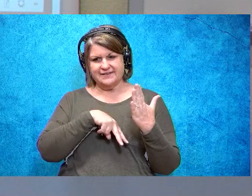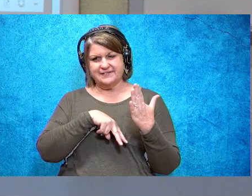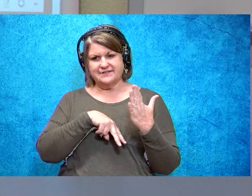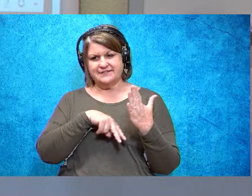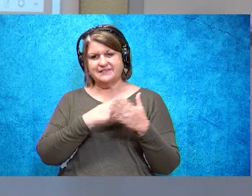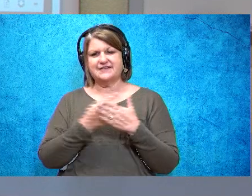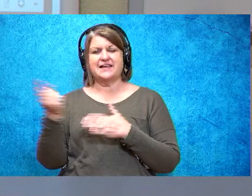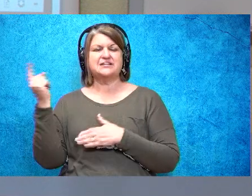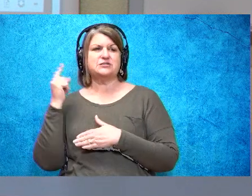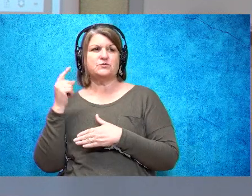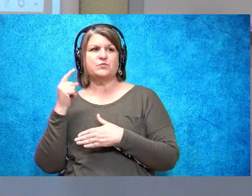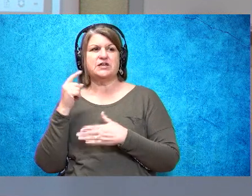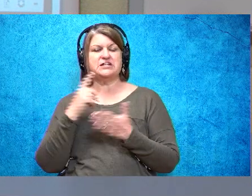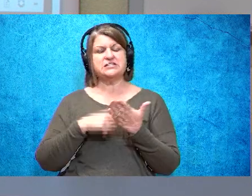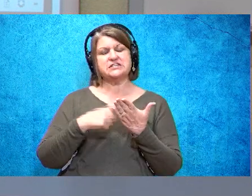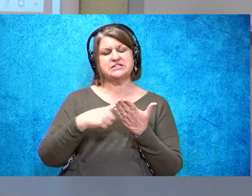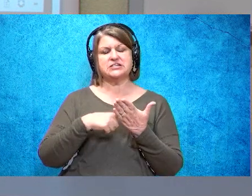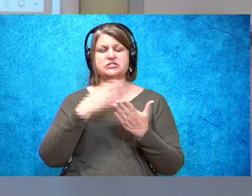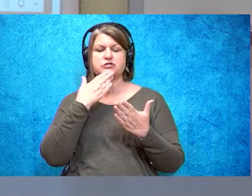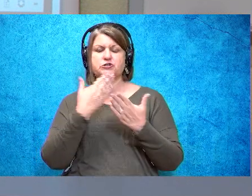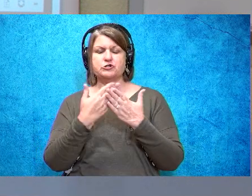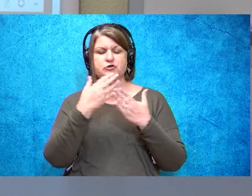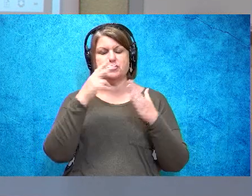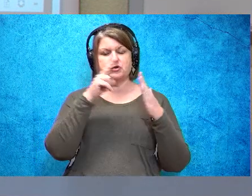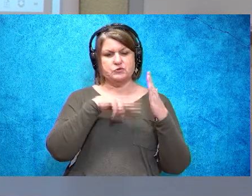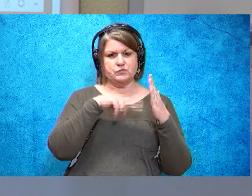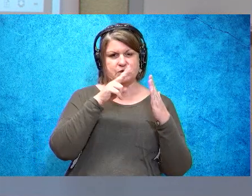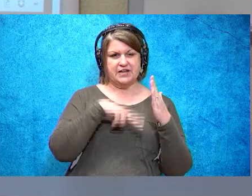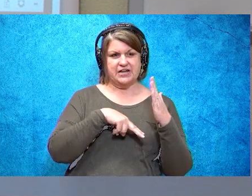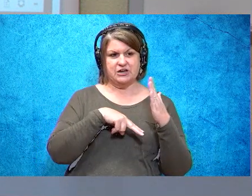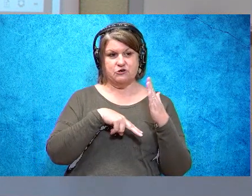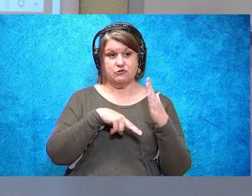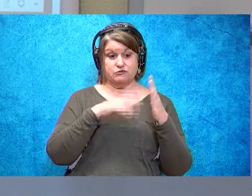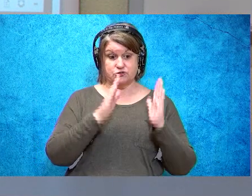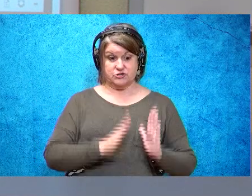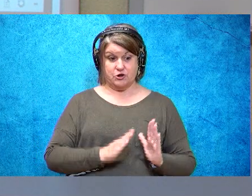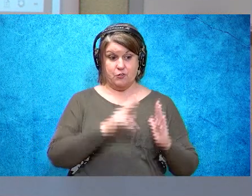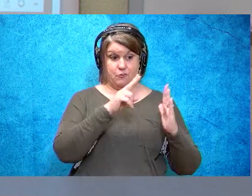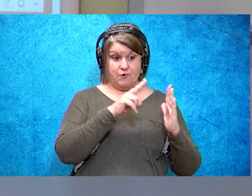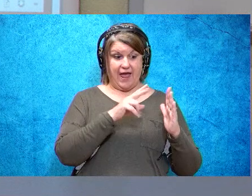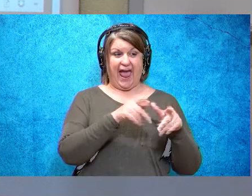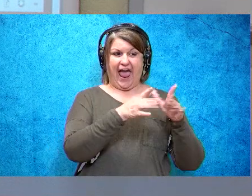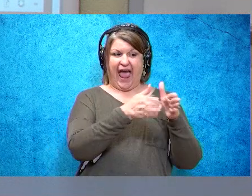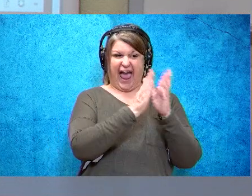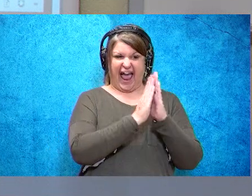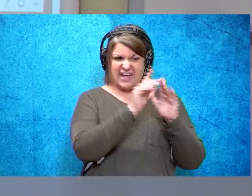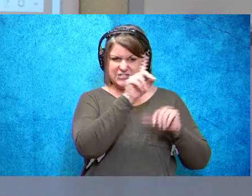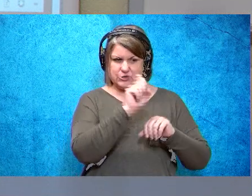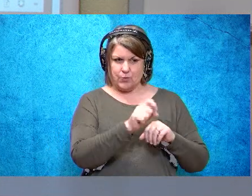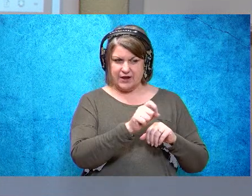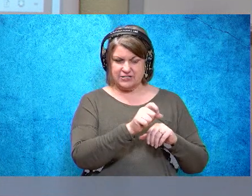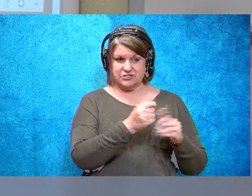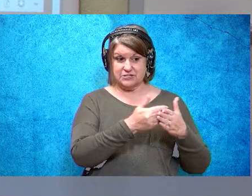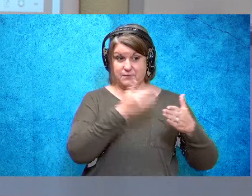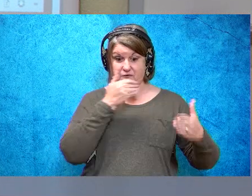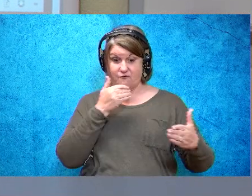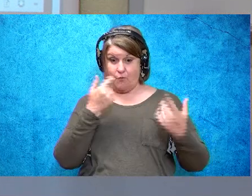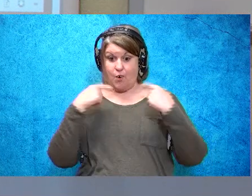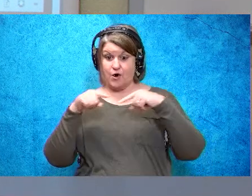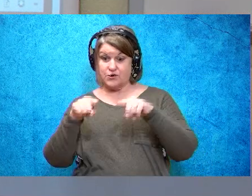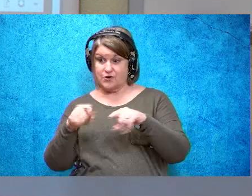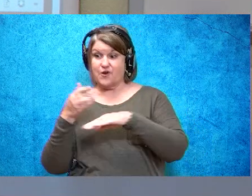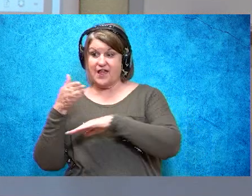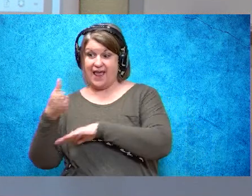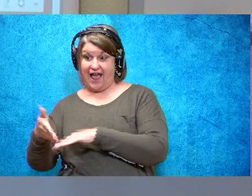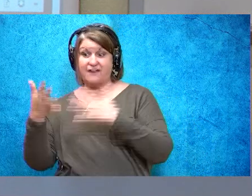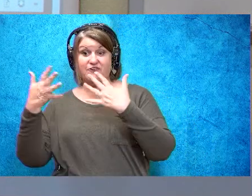readers ask questions before, during, and after their reading. Today, we're going to focus on the specific questions and